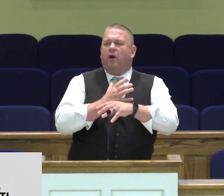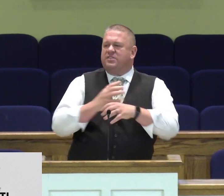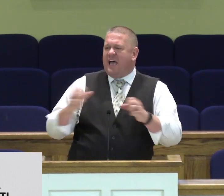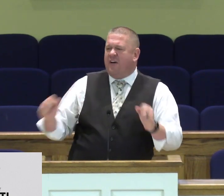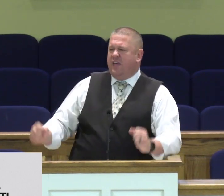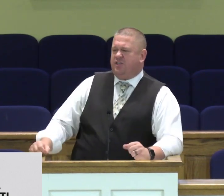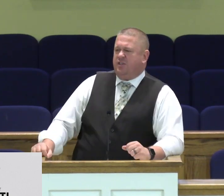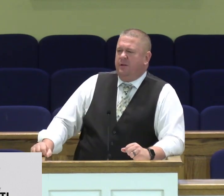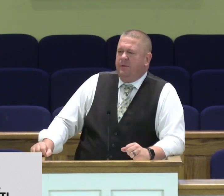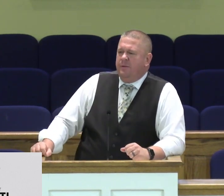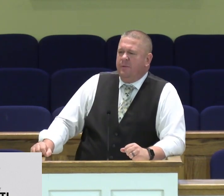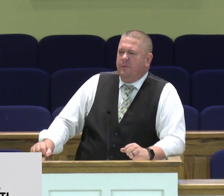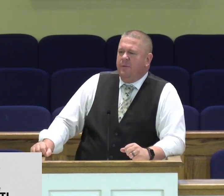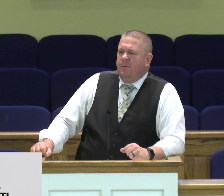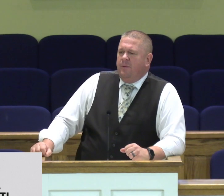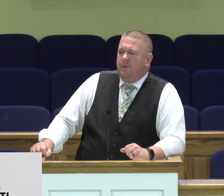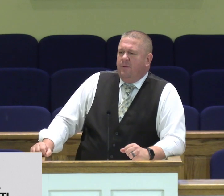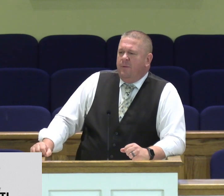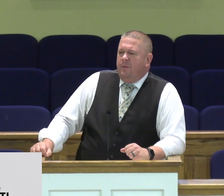for salvation.